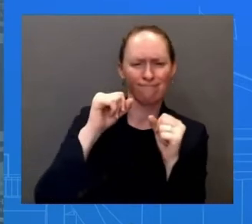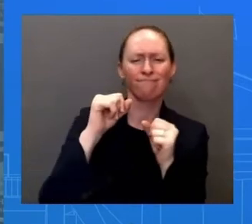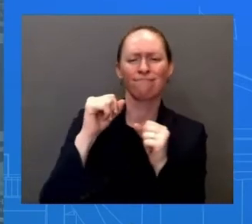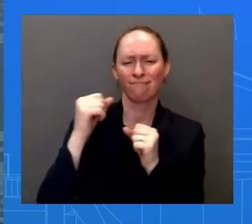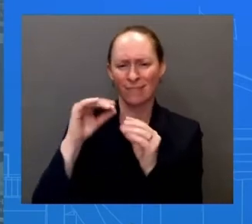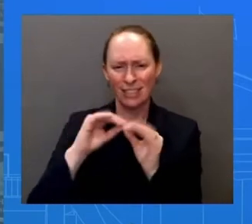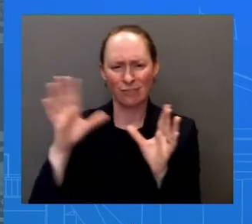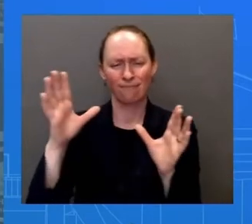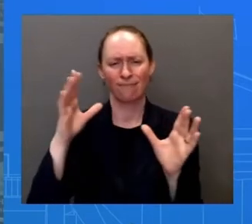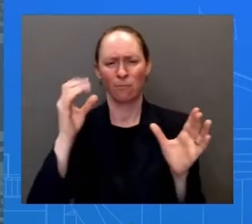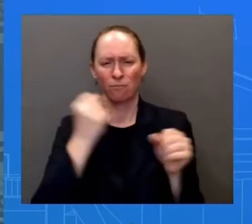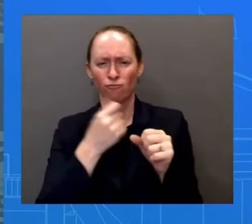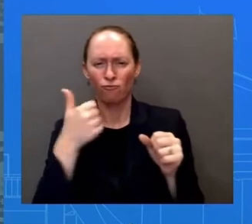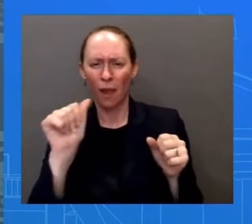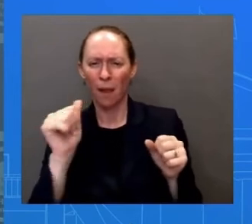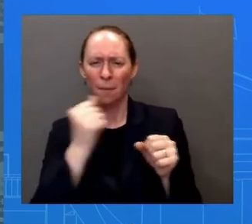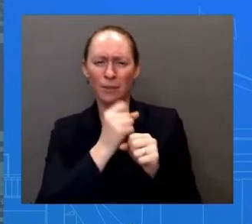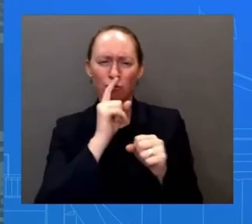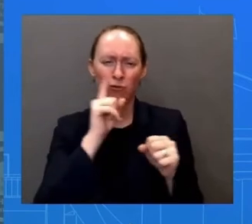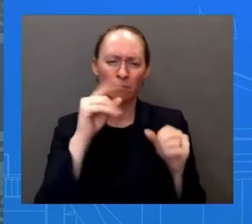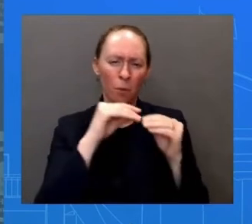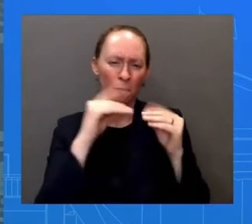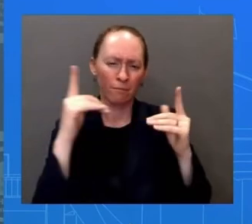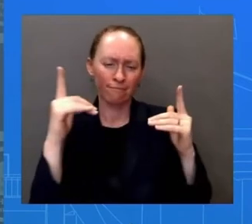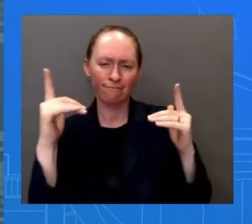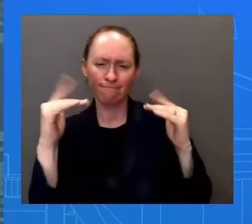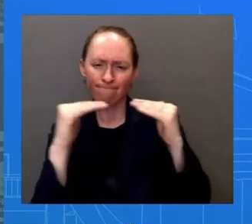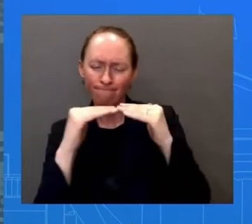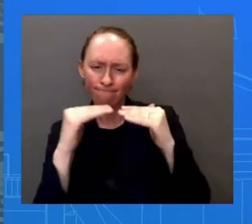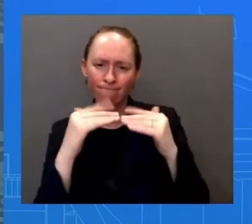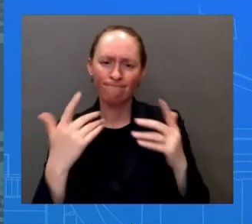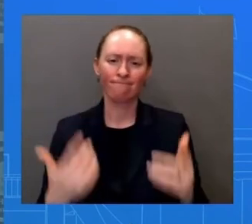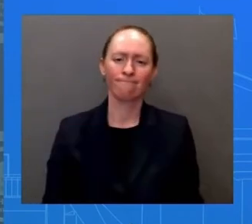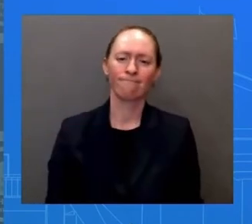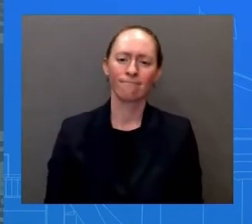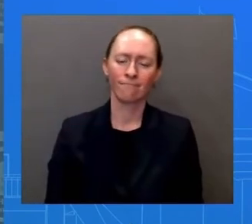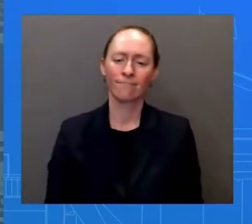with or without a review, how we're going to manage that relationship going forward. Thanks, everybody.